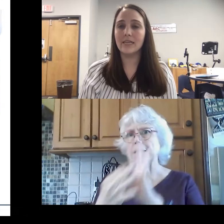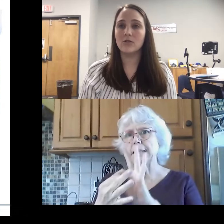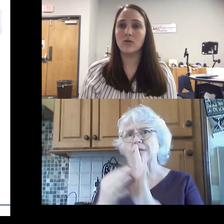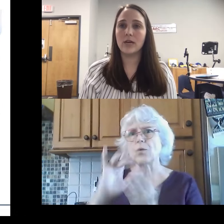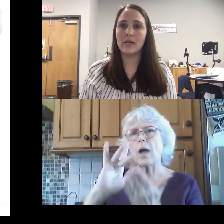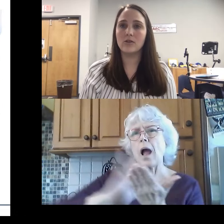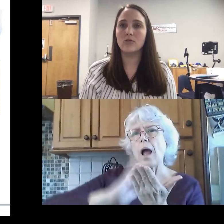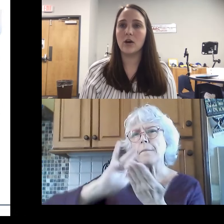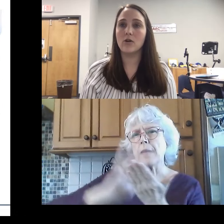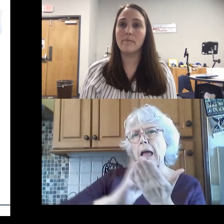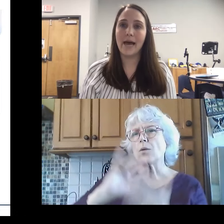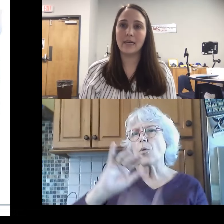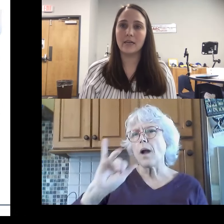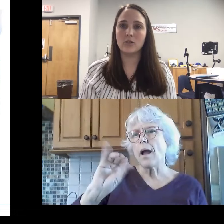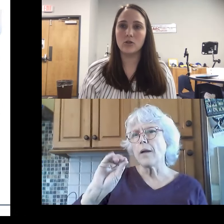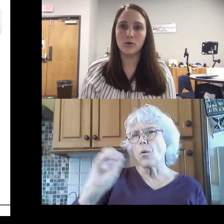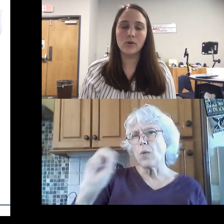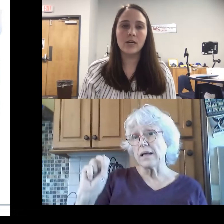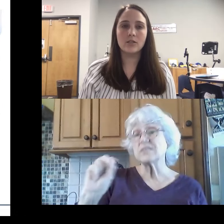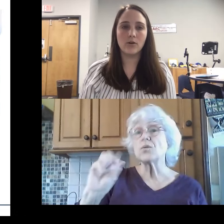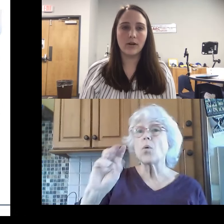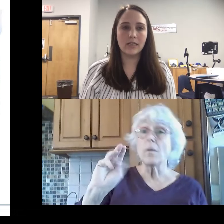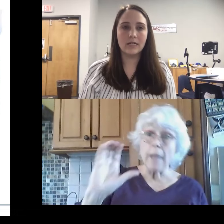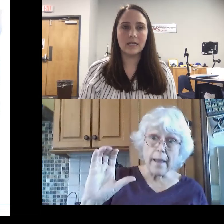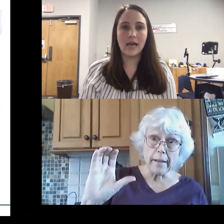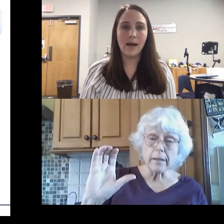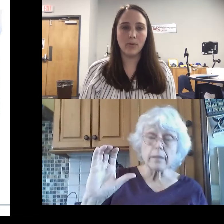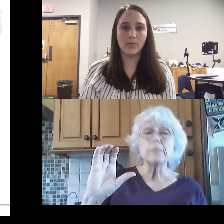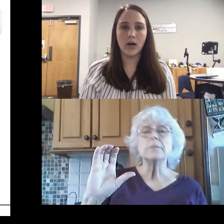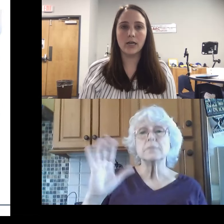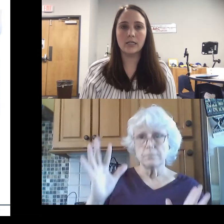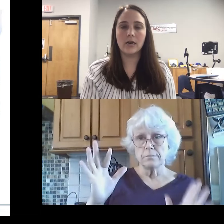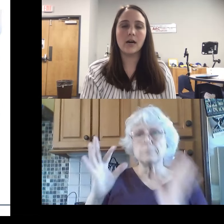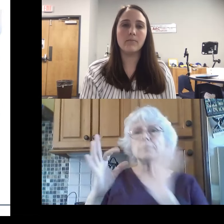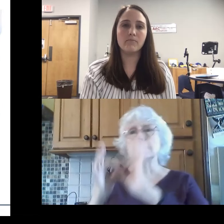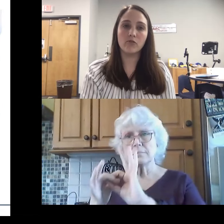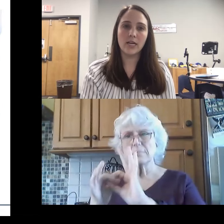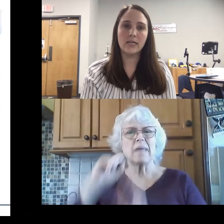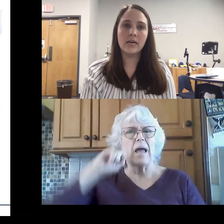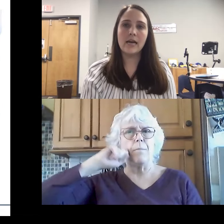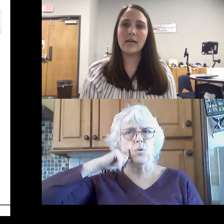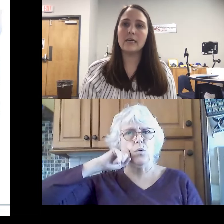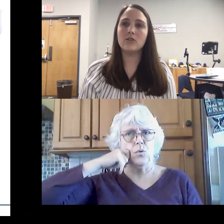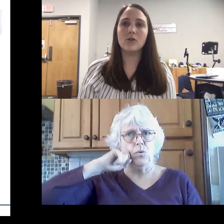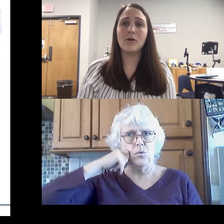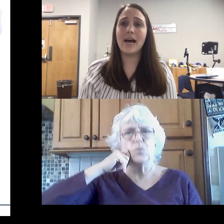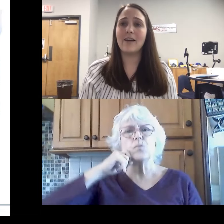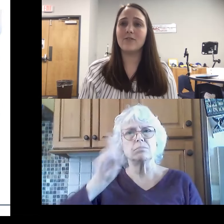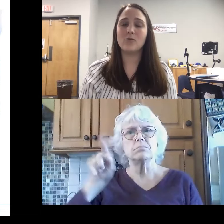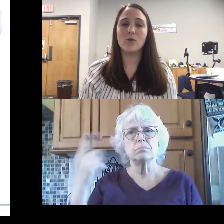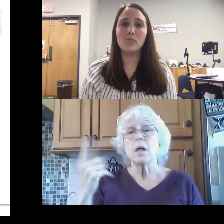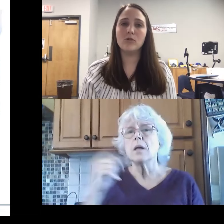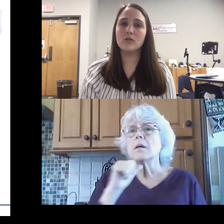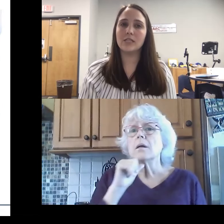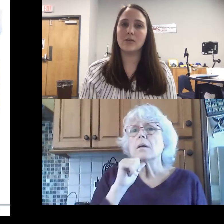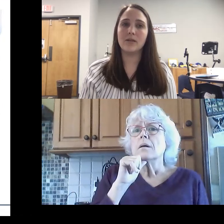device so you can use it on a Mac too. So it is an Apple product brand. And you don't have